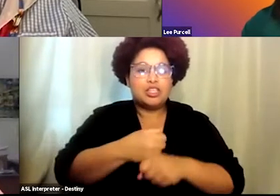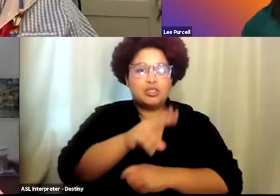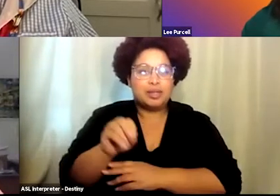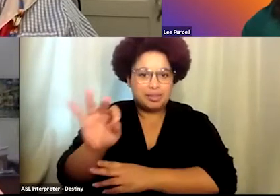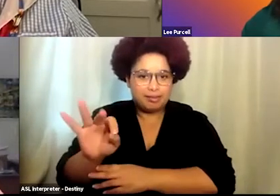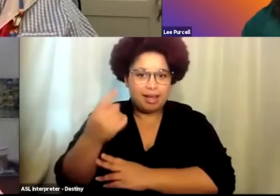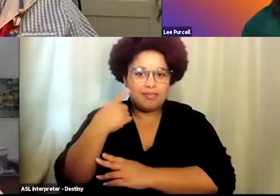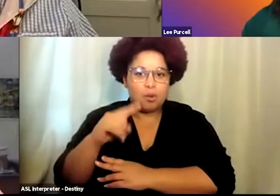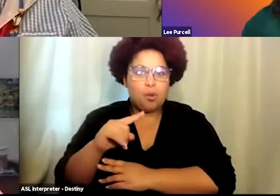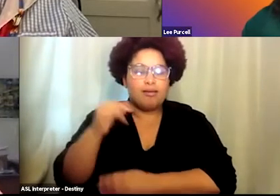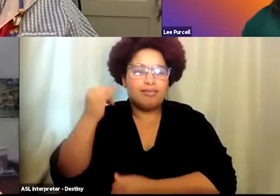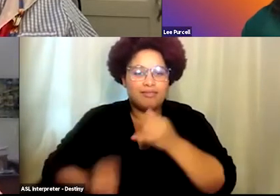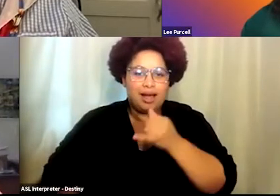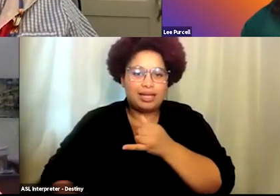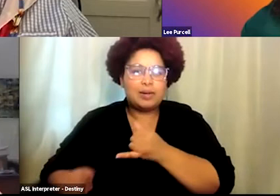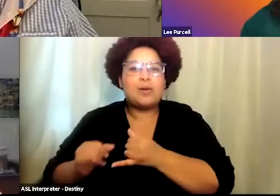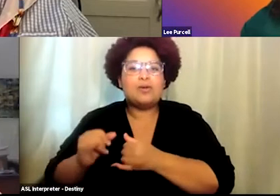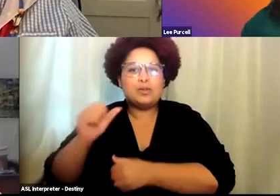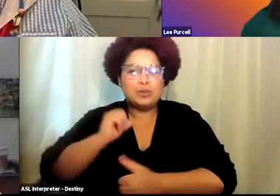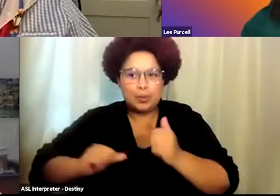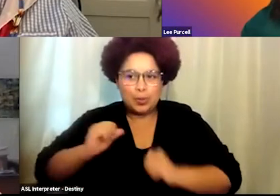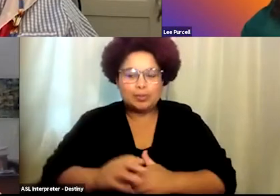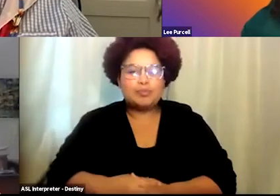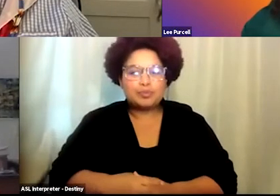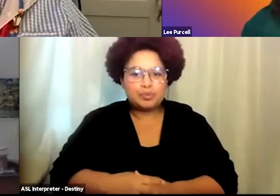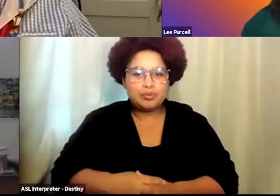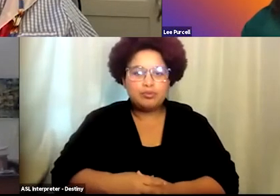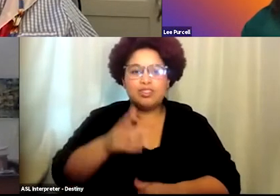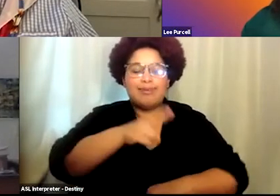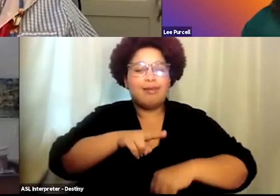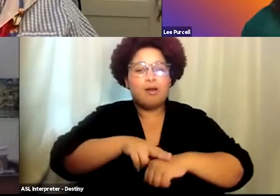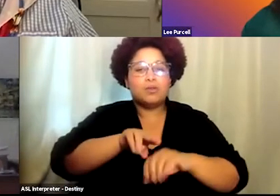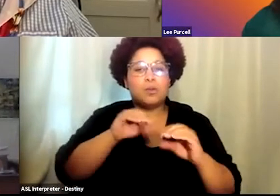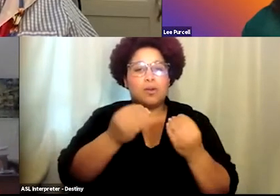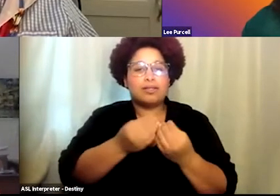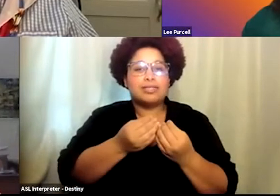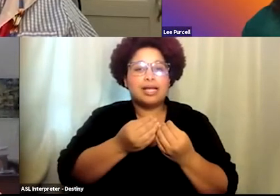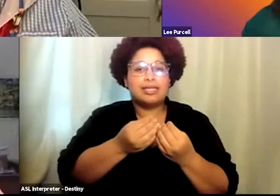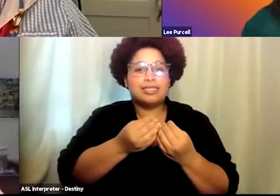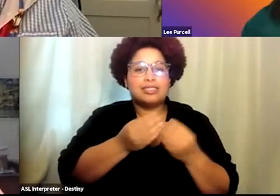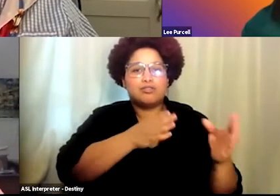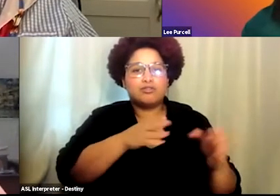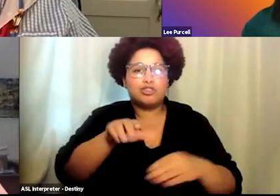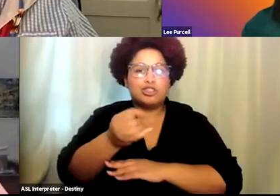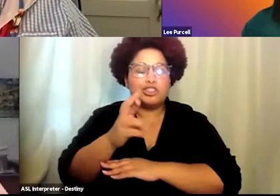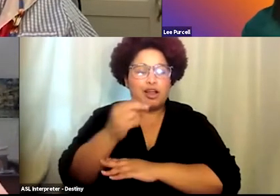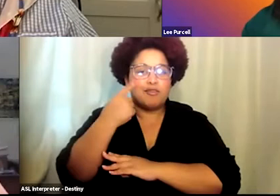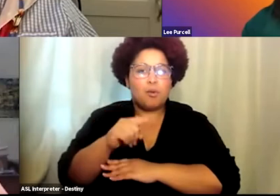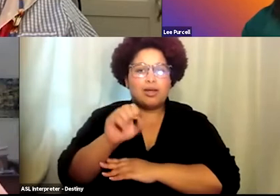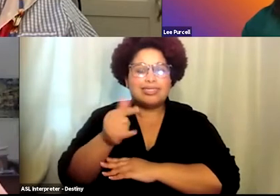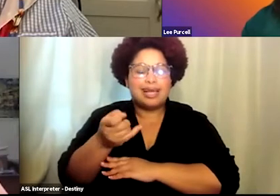2009 for the series finale. Ellen is the National Organizing Chair of SAG-AFTRA, a